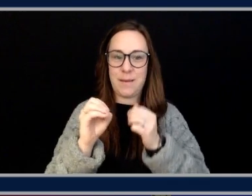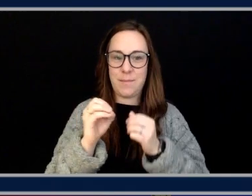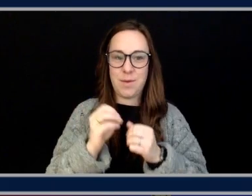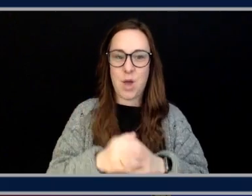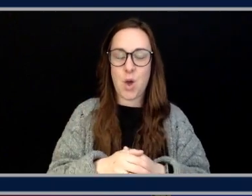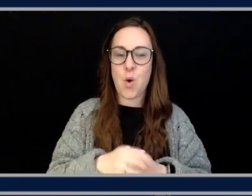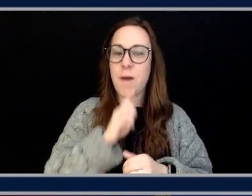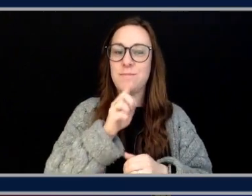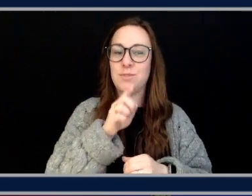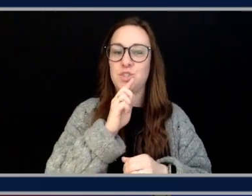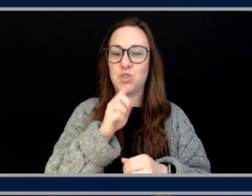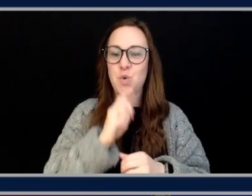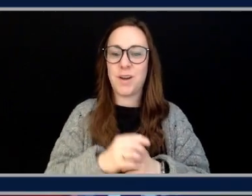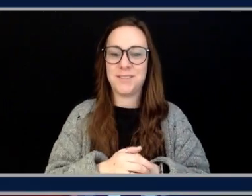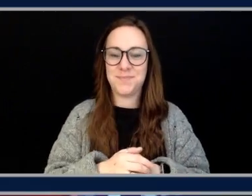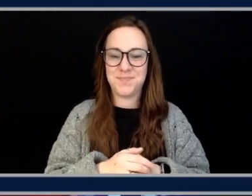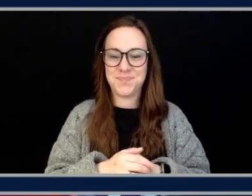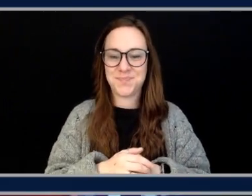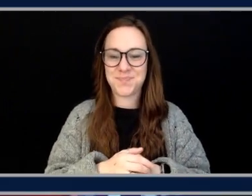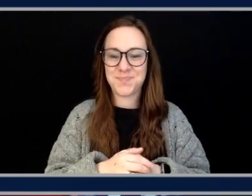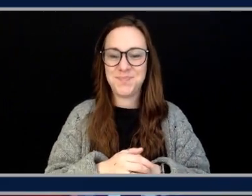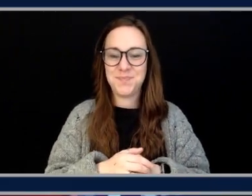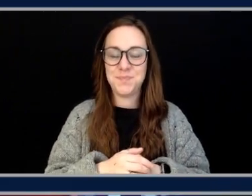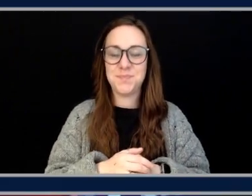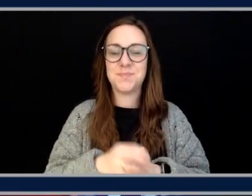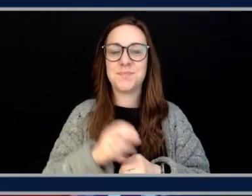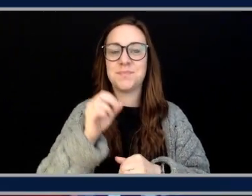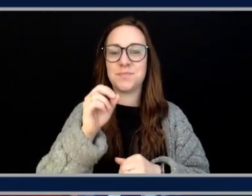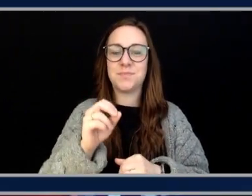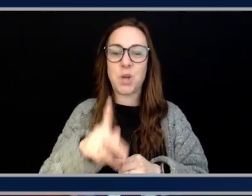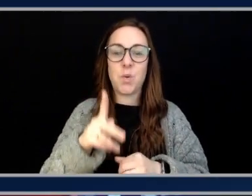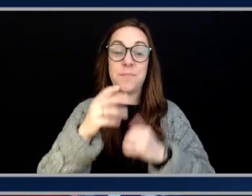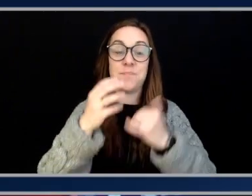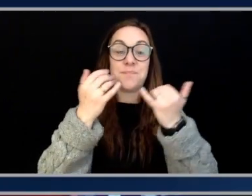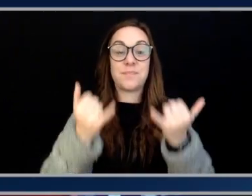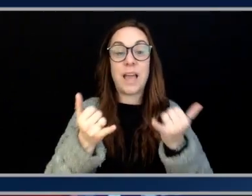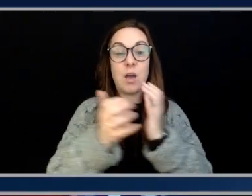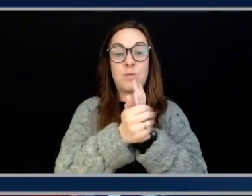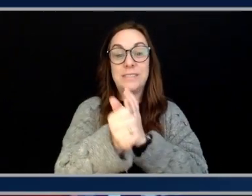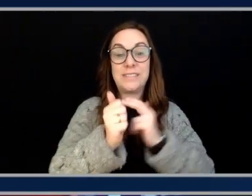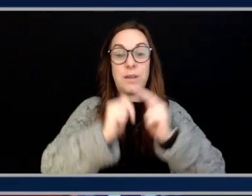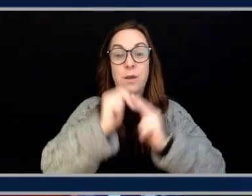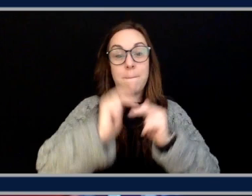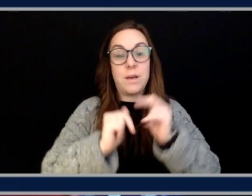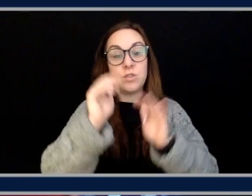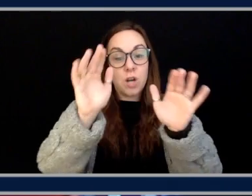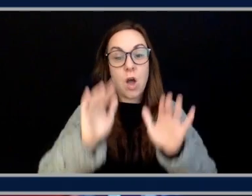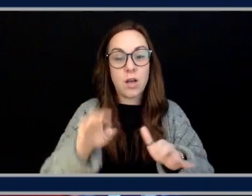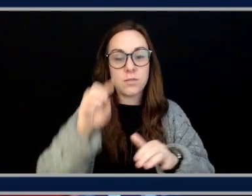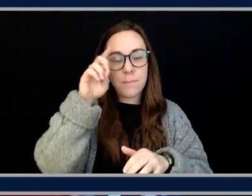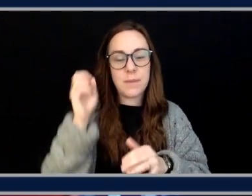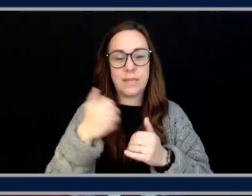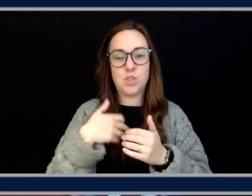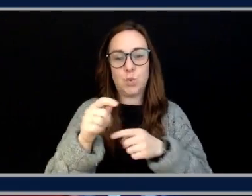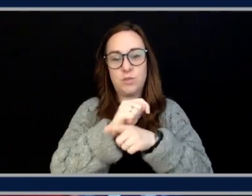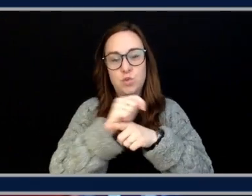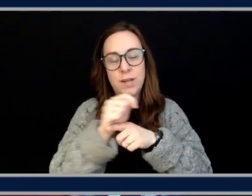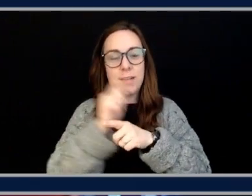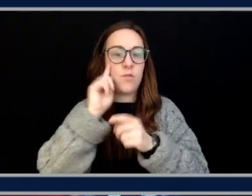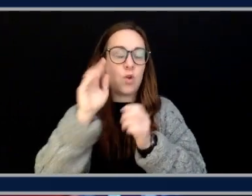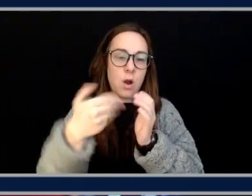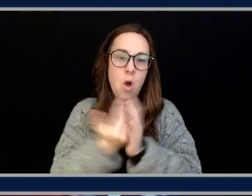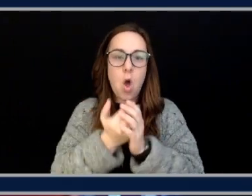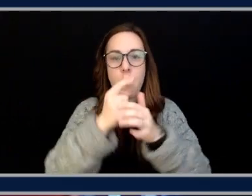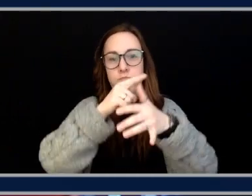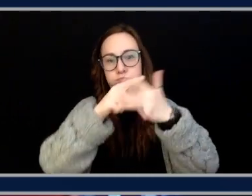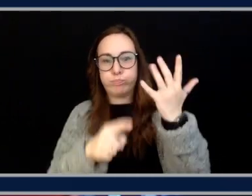promise. So Skill Builder is awesome because this is for all of training and certification. So whether you want